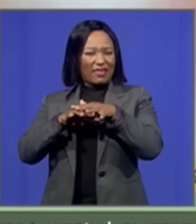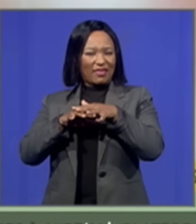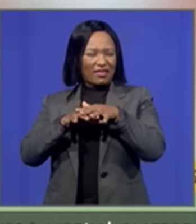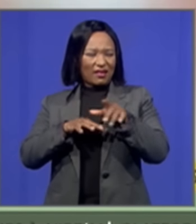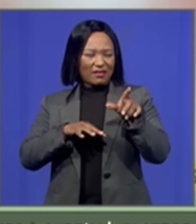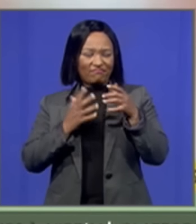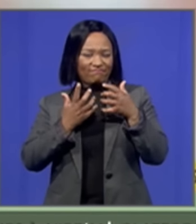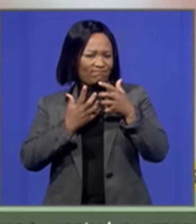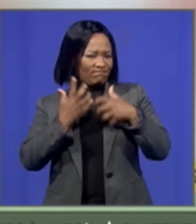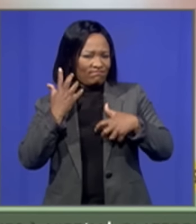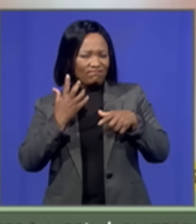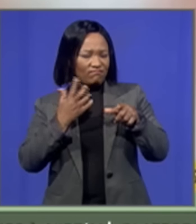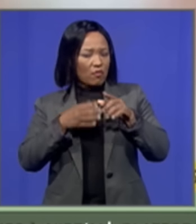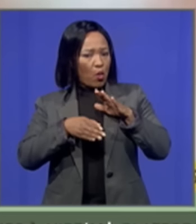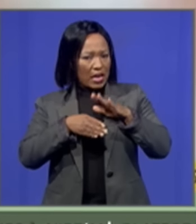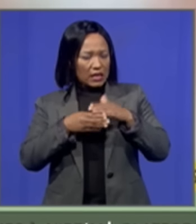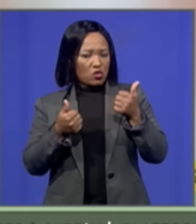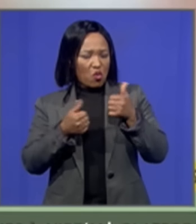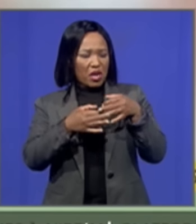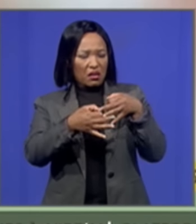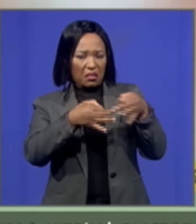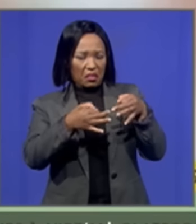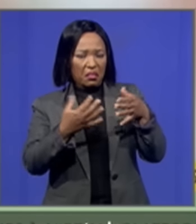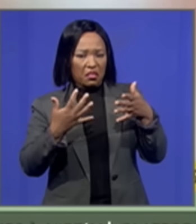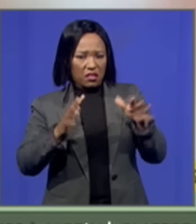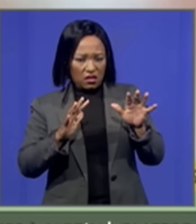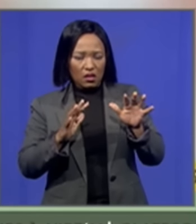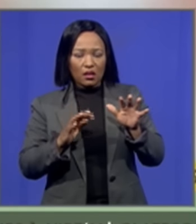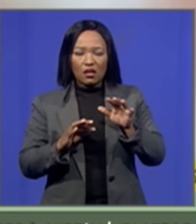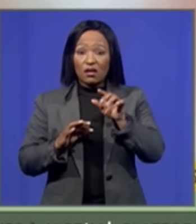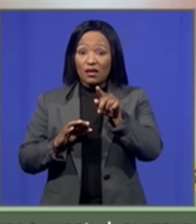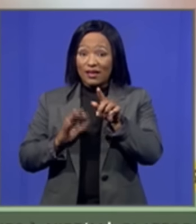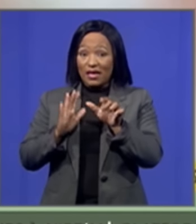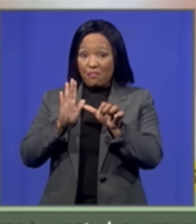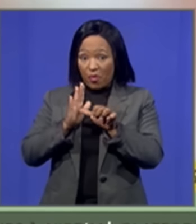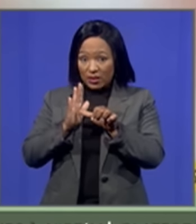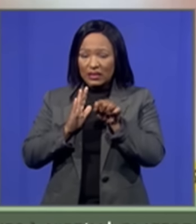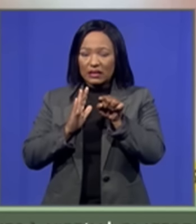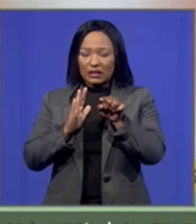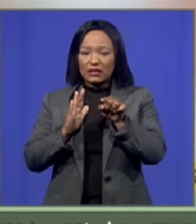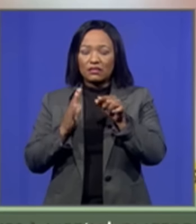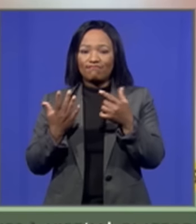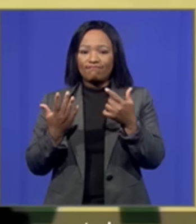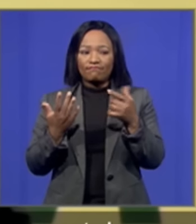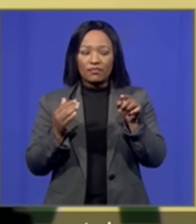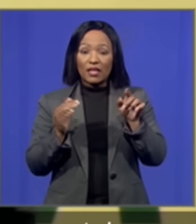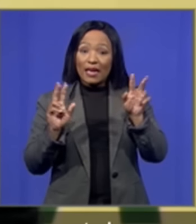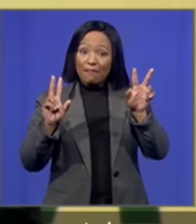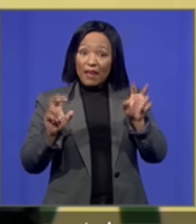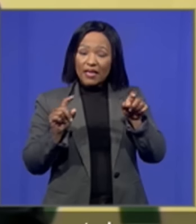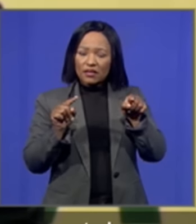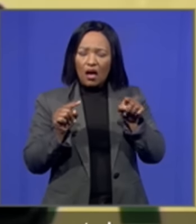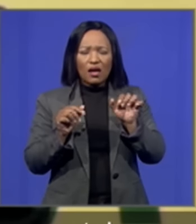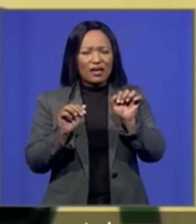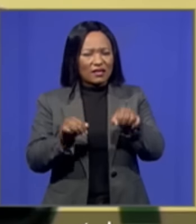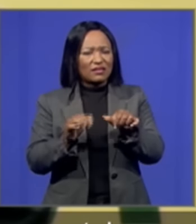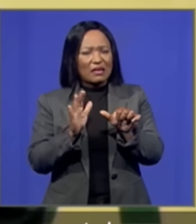reasons already explained. And also importantly is that the matter is important,